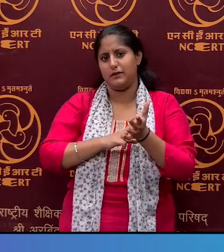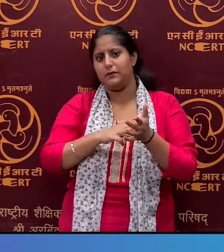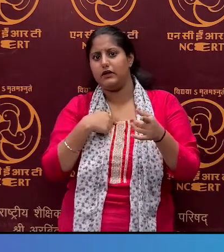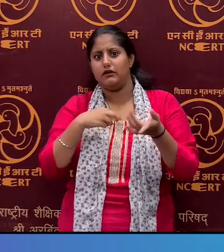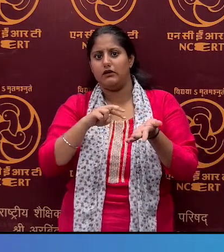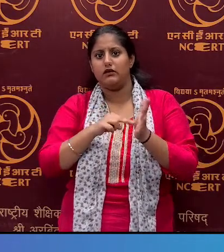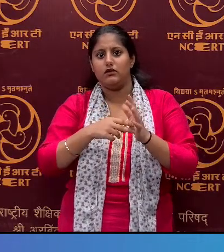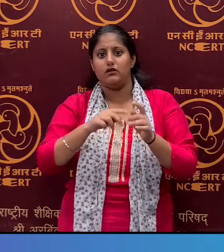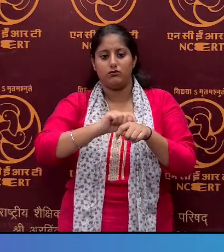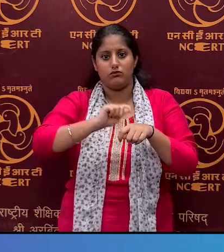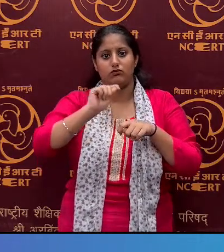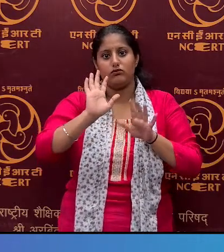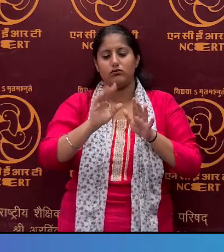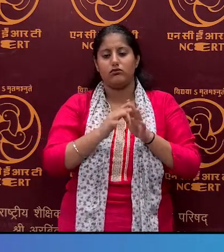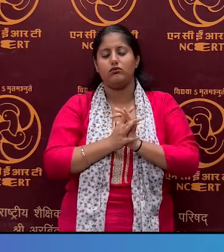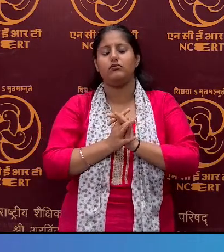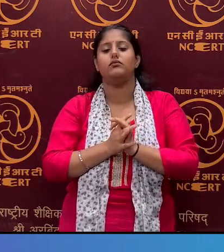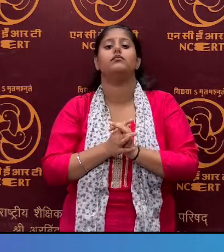experienced in this region.